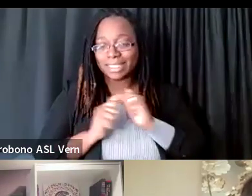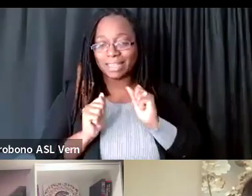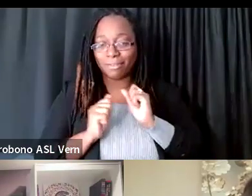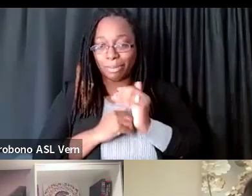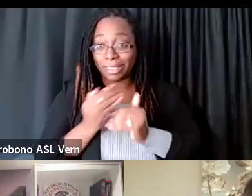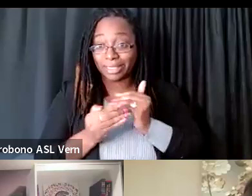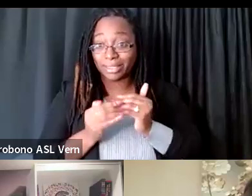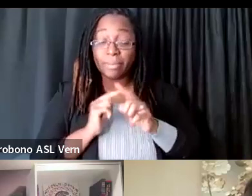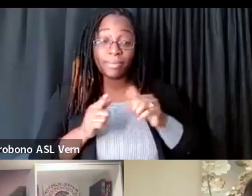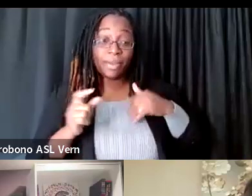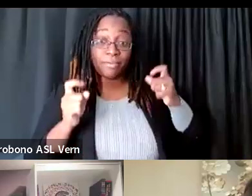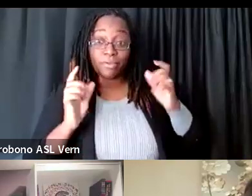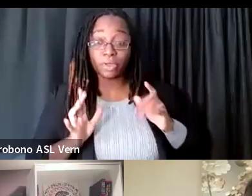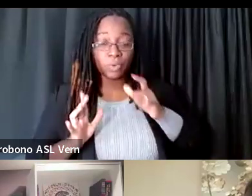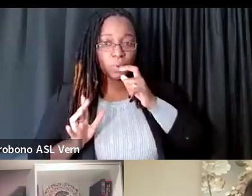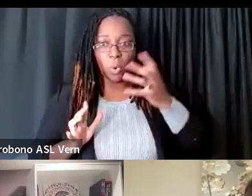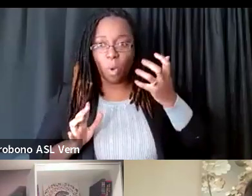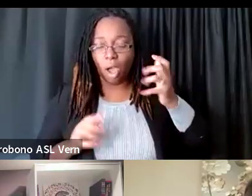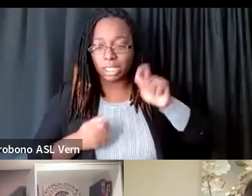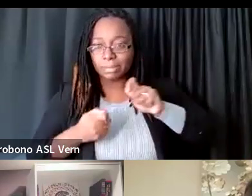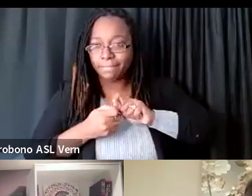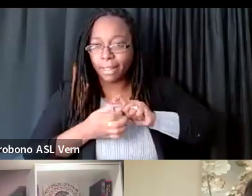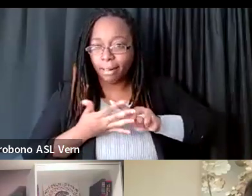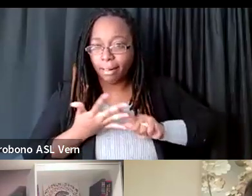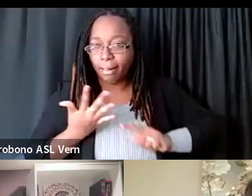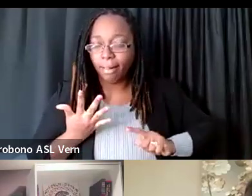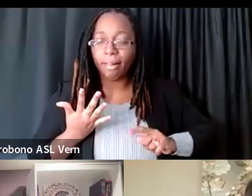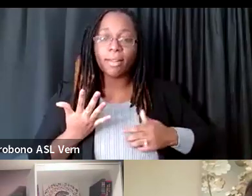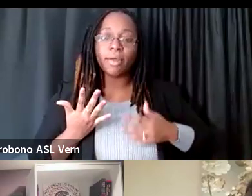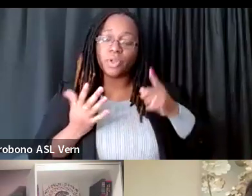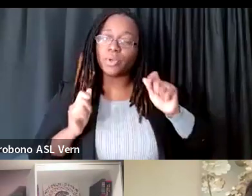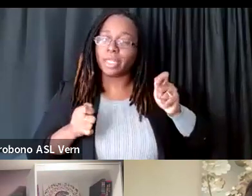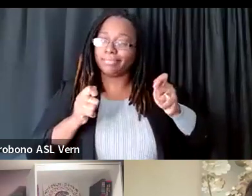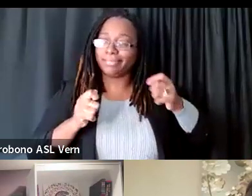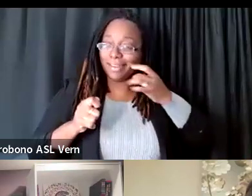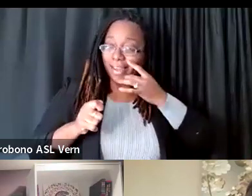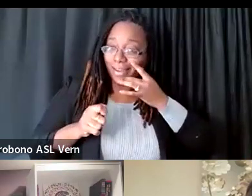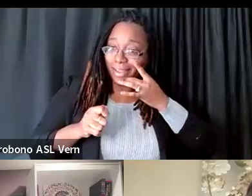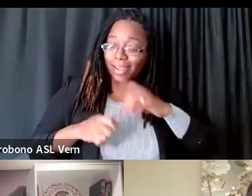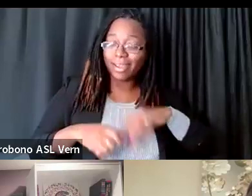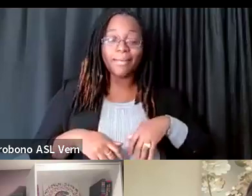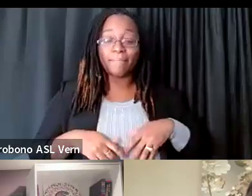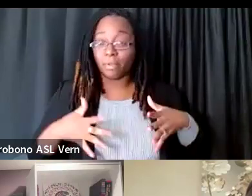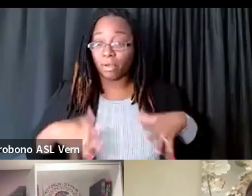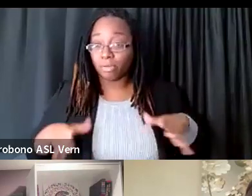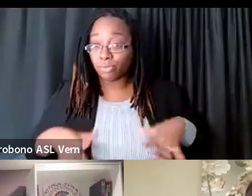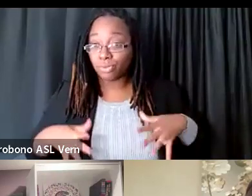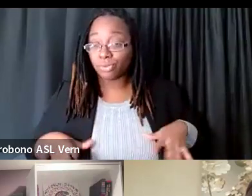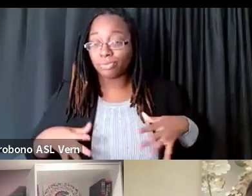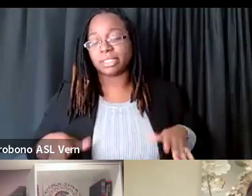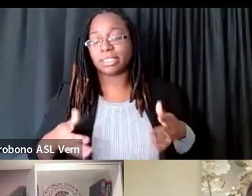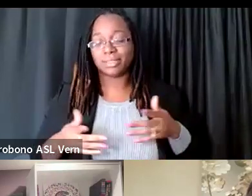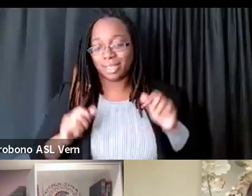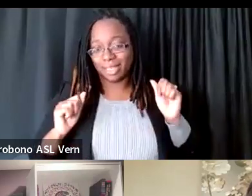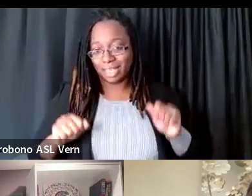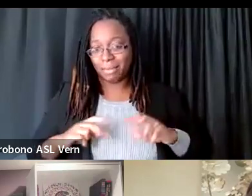want like creative input, and you get to work with lighting or, work with costumes and all of the things that Charlie said, it can be really